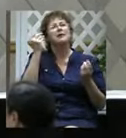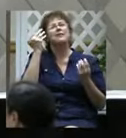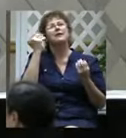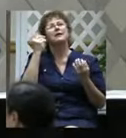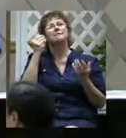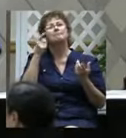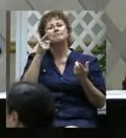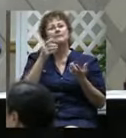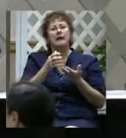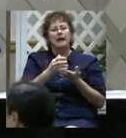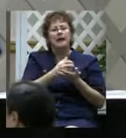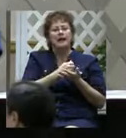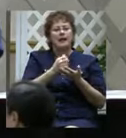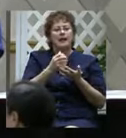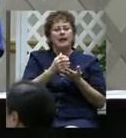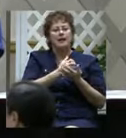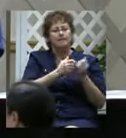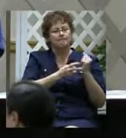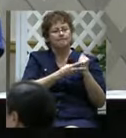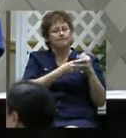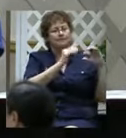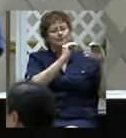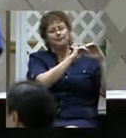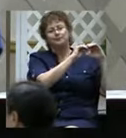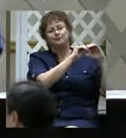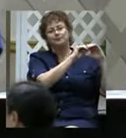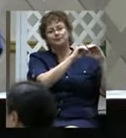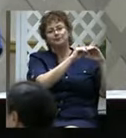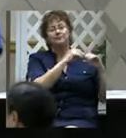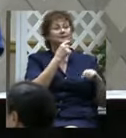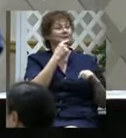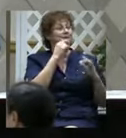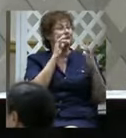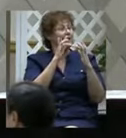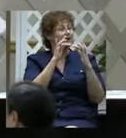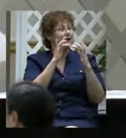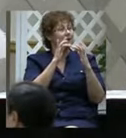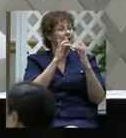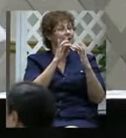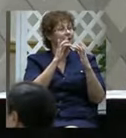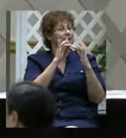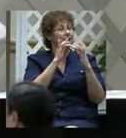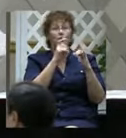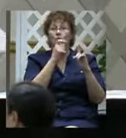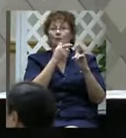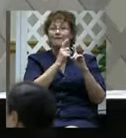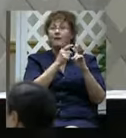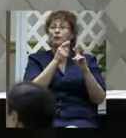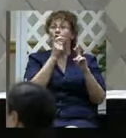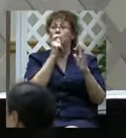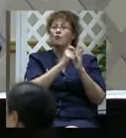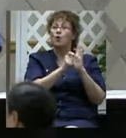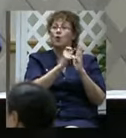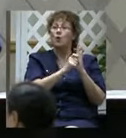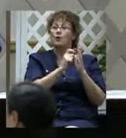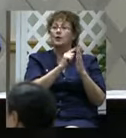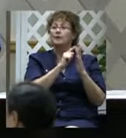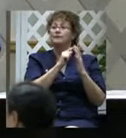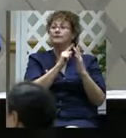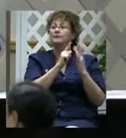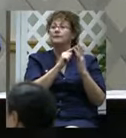collect as you're going through this process is, as I mentioned previously, contact information, like who it came from, what office, and their